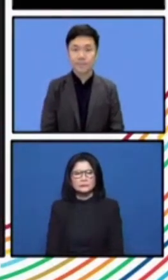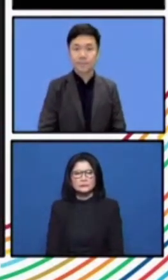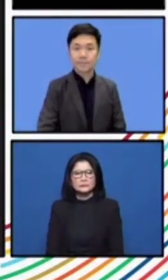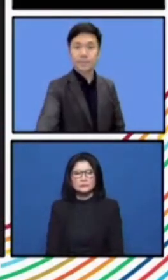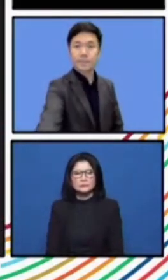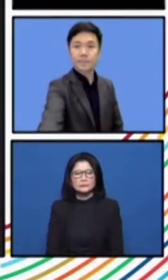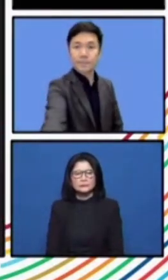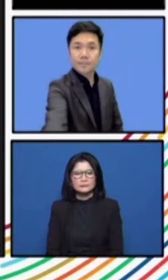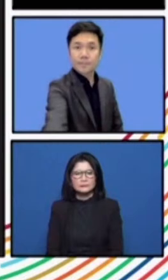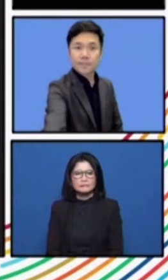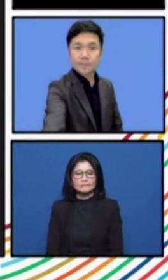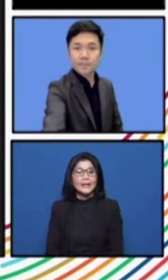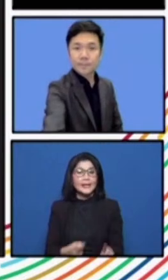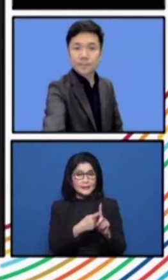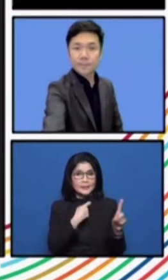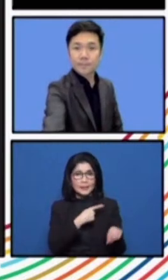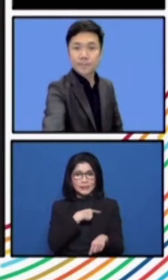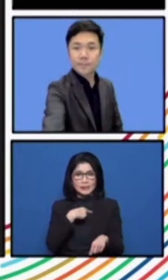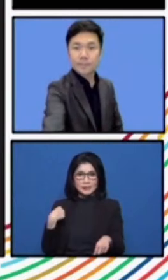thank you